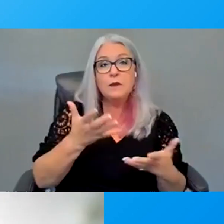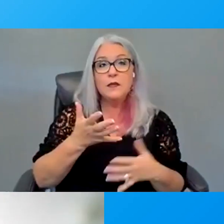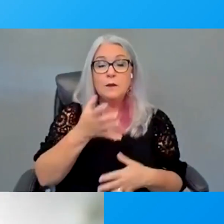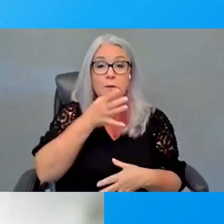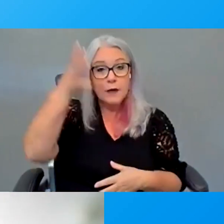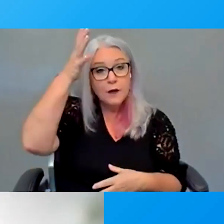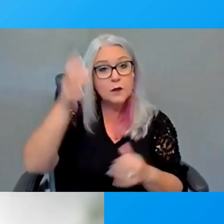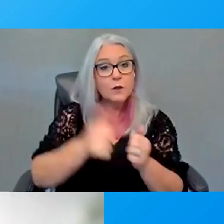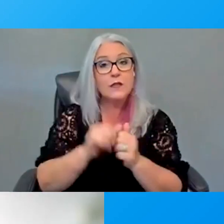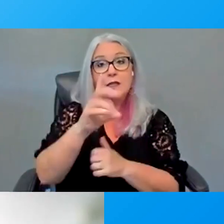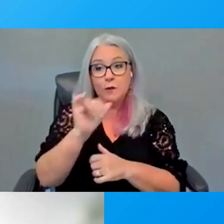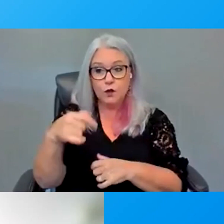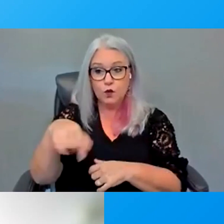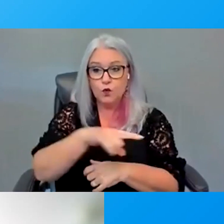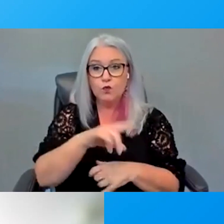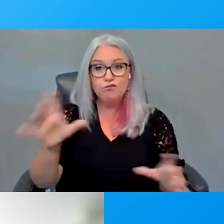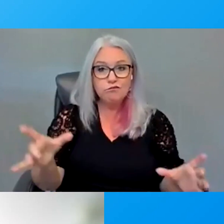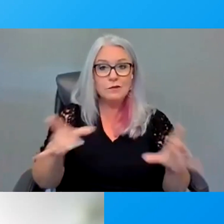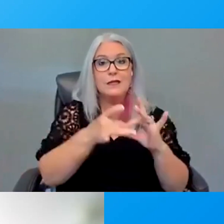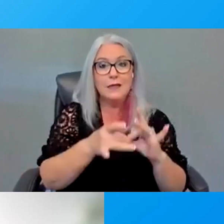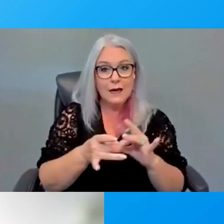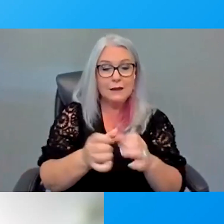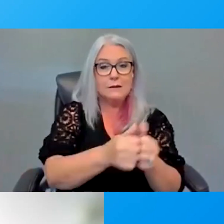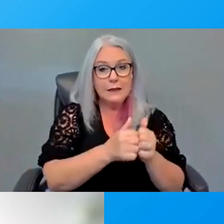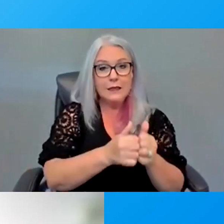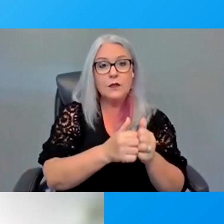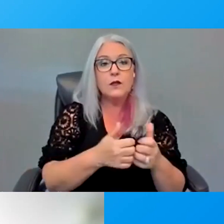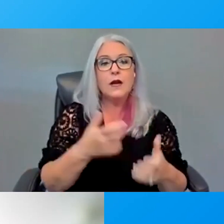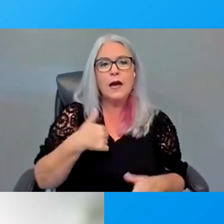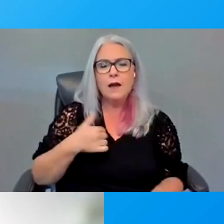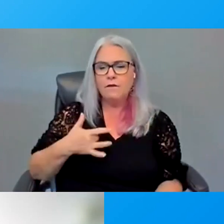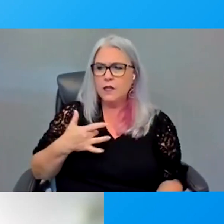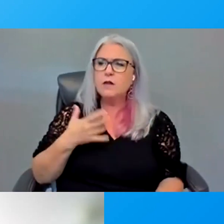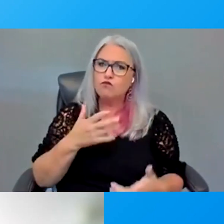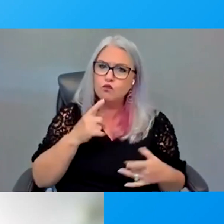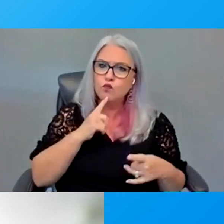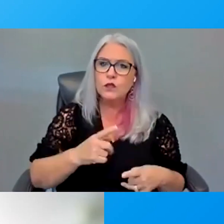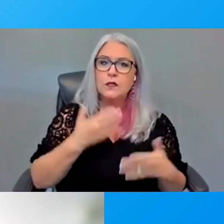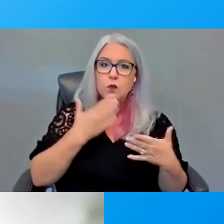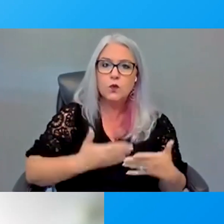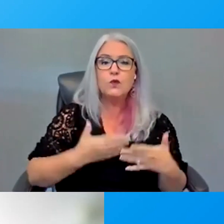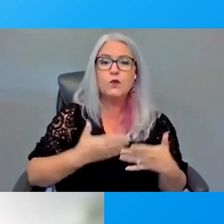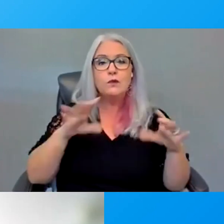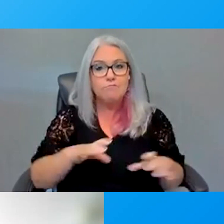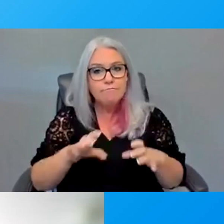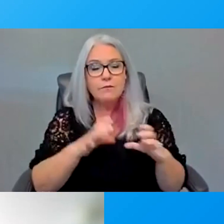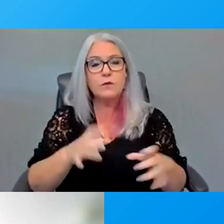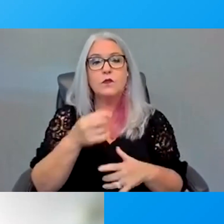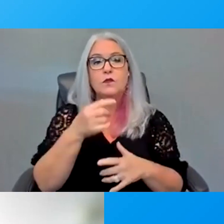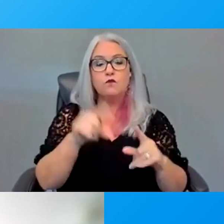So our Disabled Parenting Project is mostly a very active group online. It's a Facebook